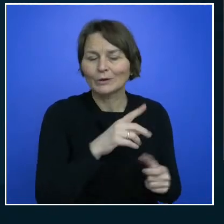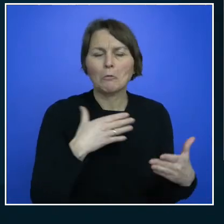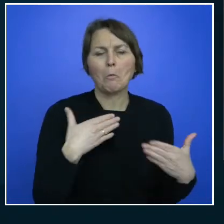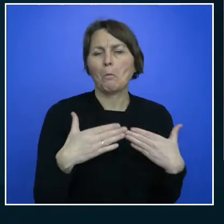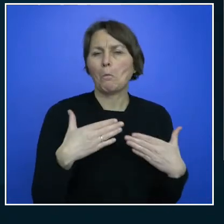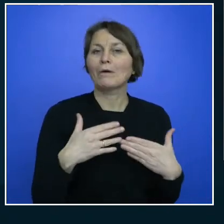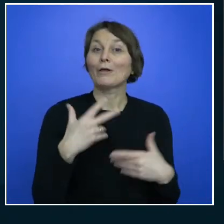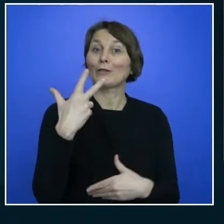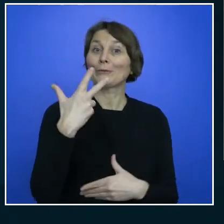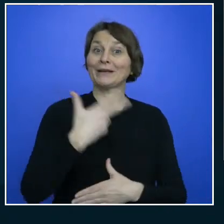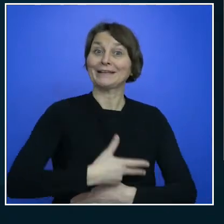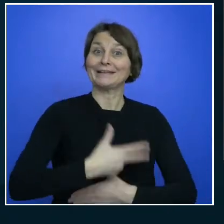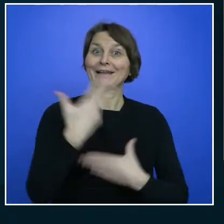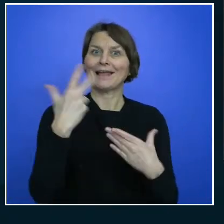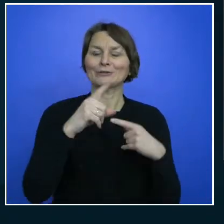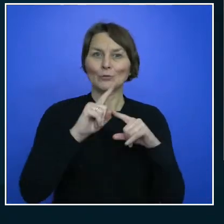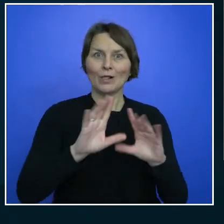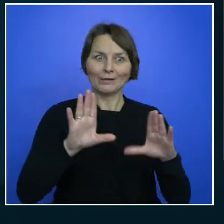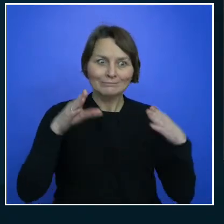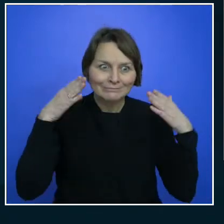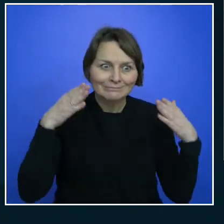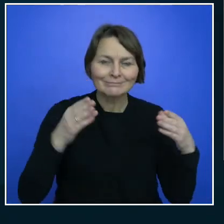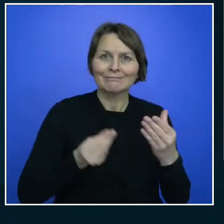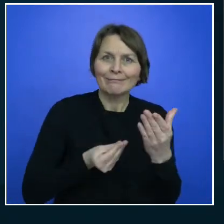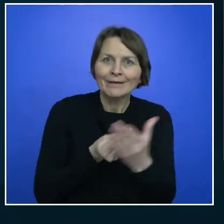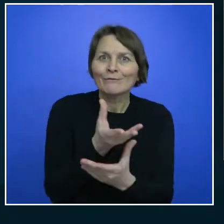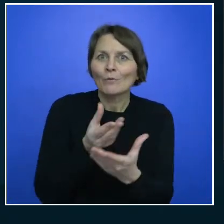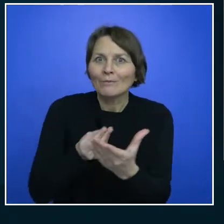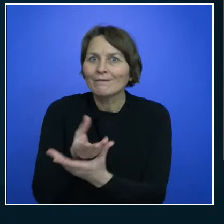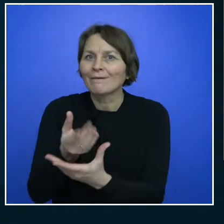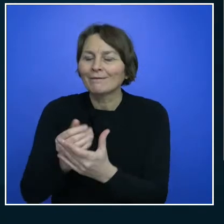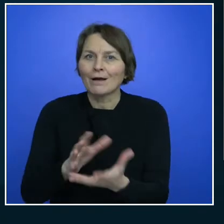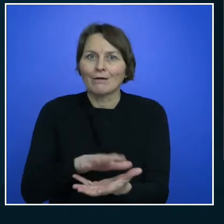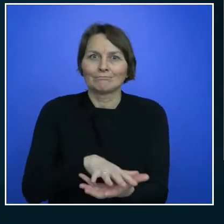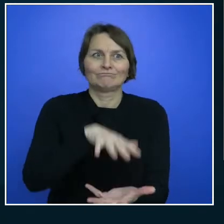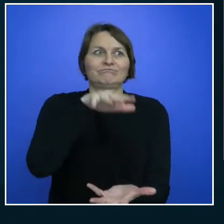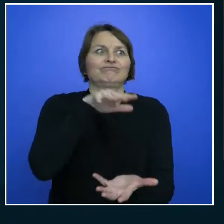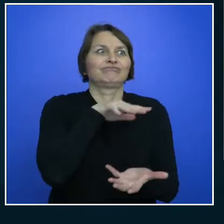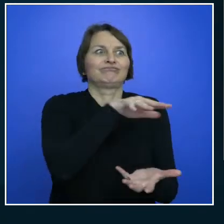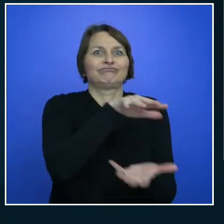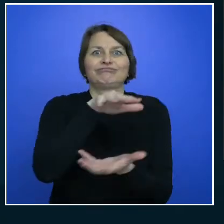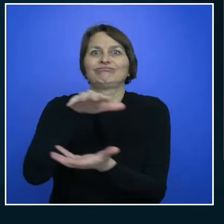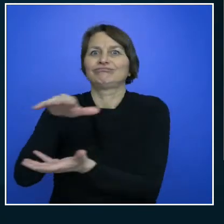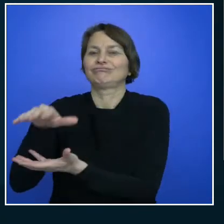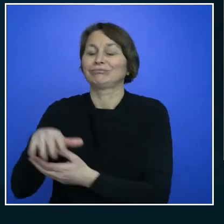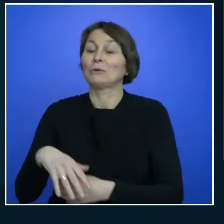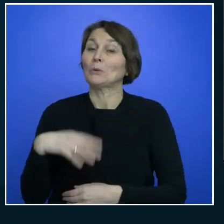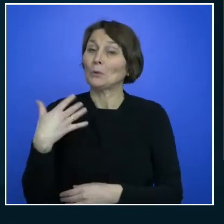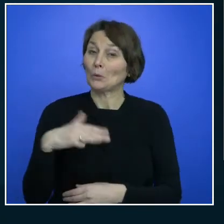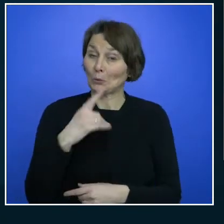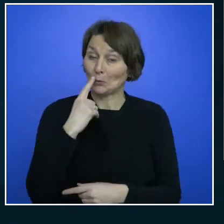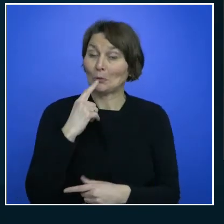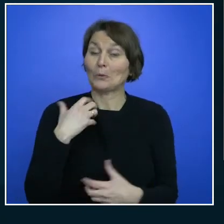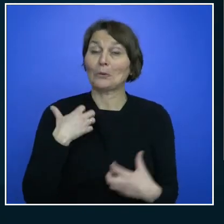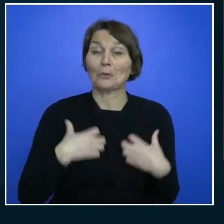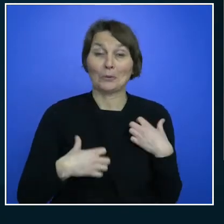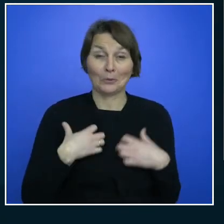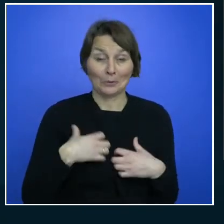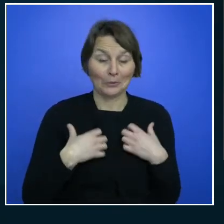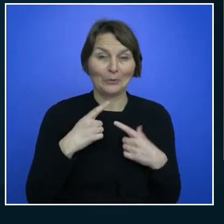of Ignite and a lot of information. And I think we'll pick what is most interesting. And we have some amazing guests